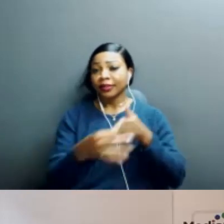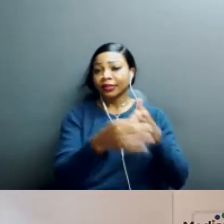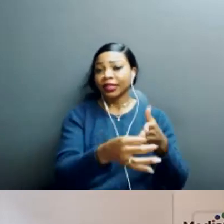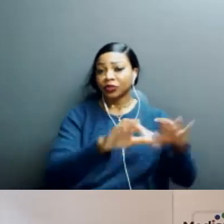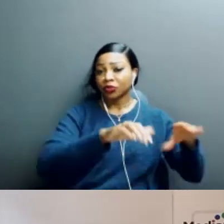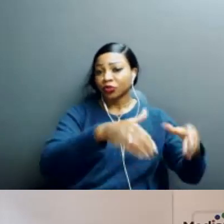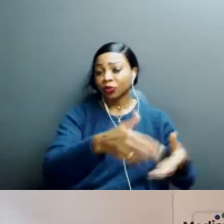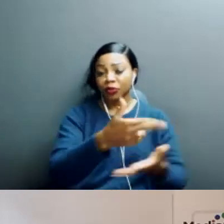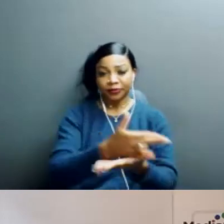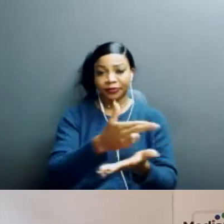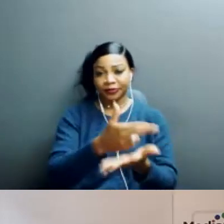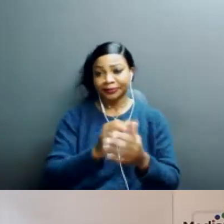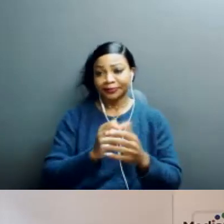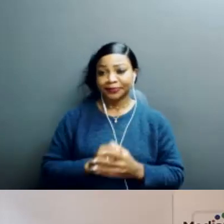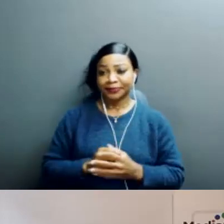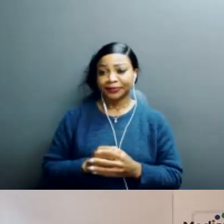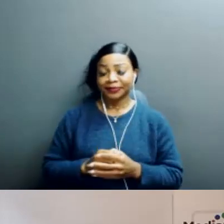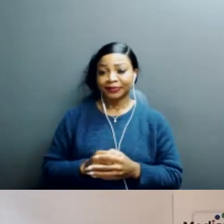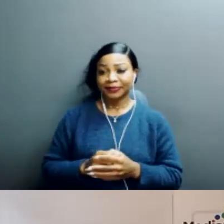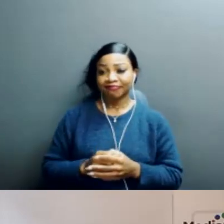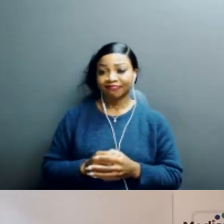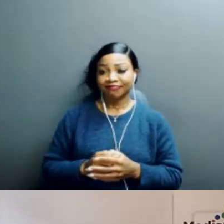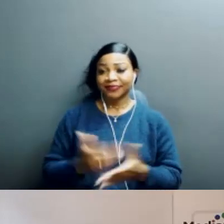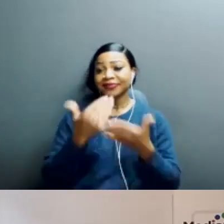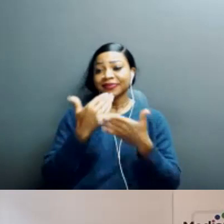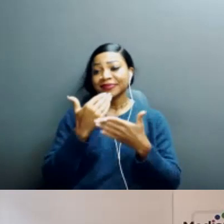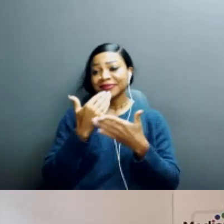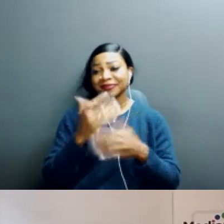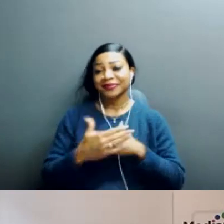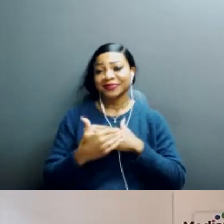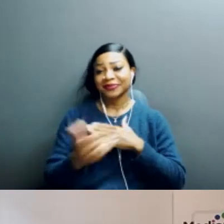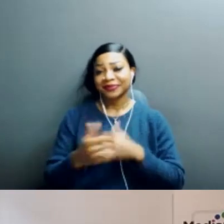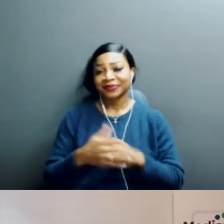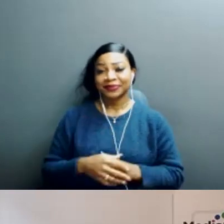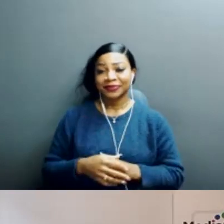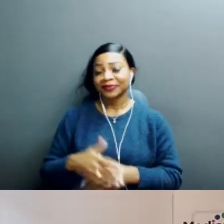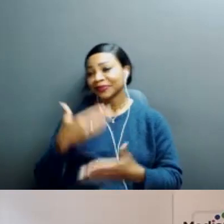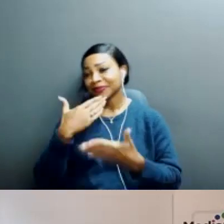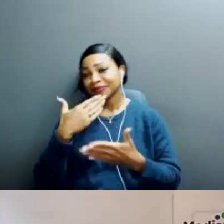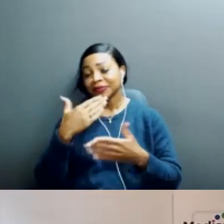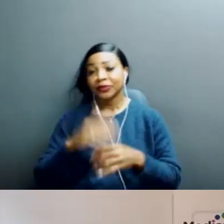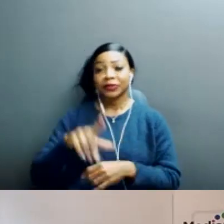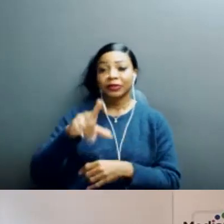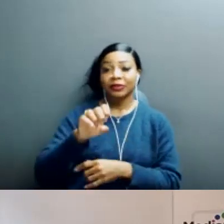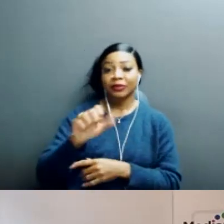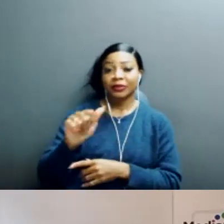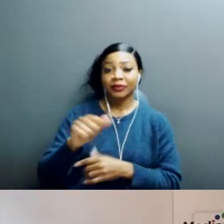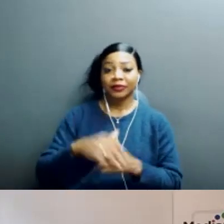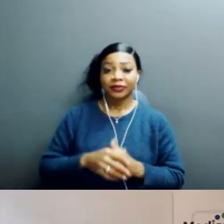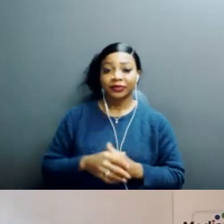folks who can help you so um yeah thanks again for having me thank you very much and Lisa